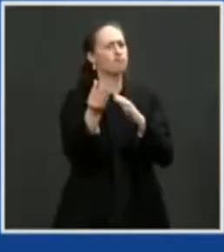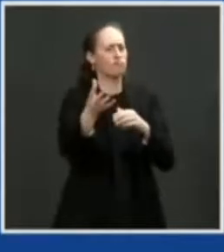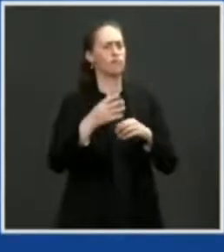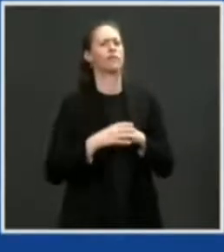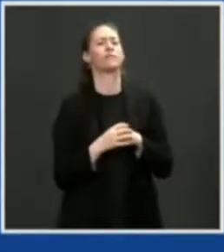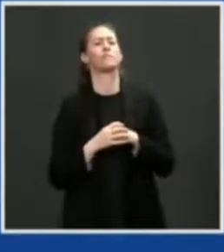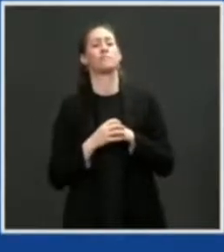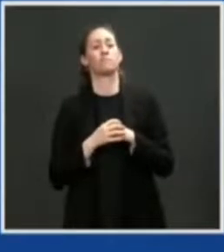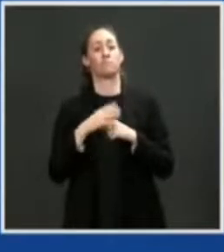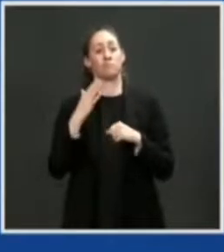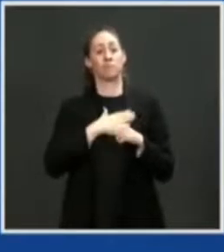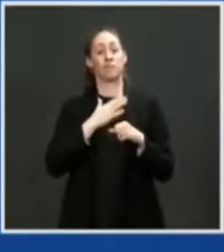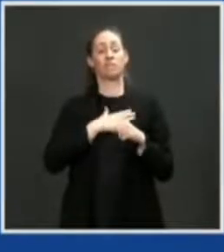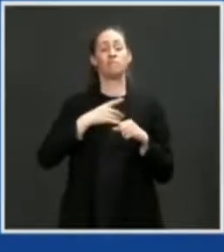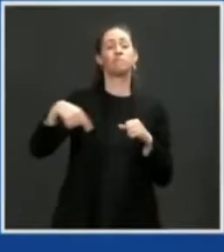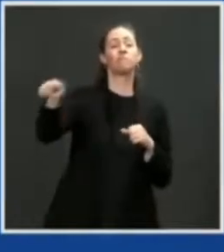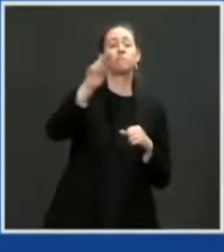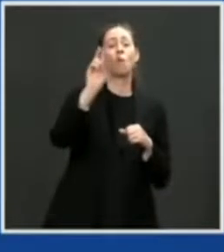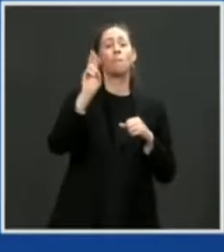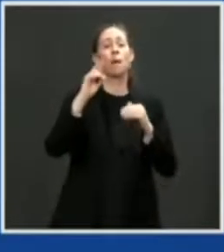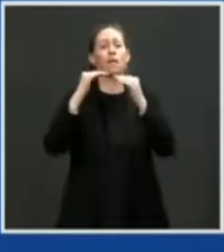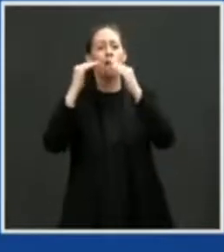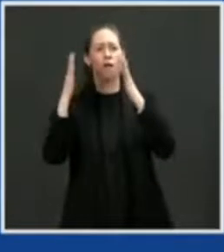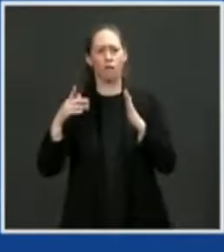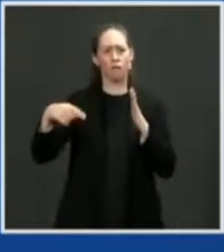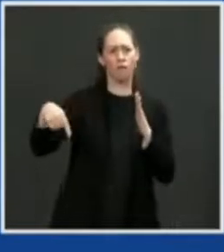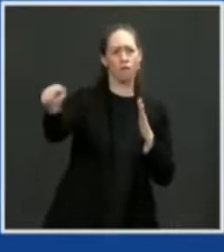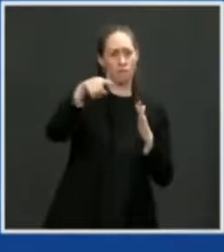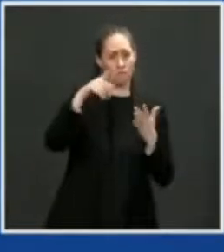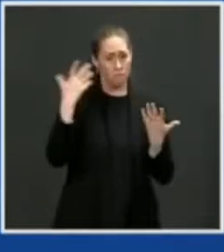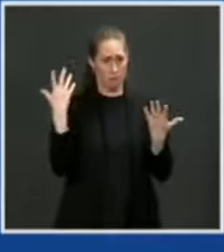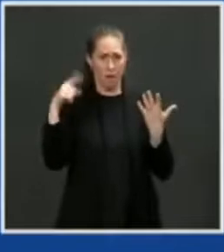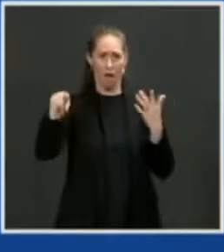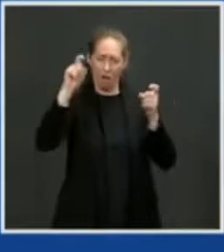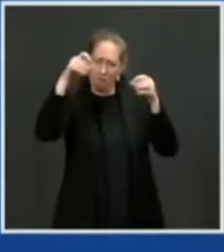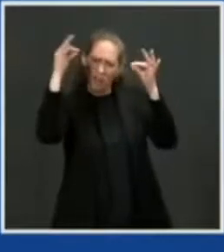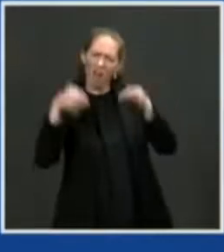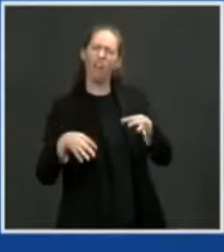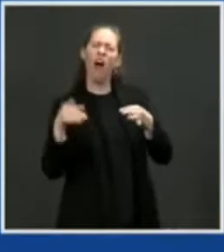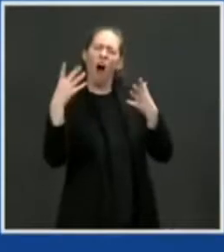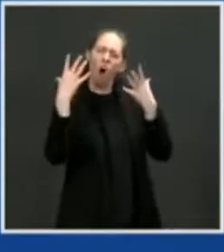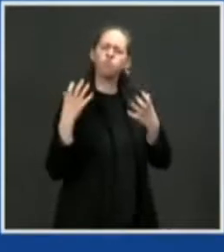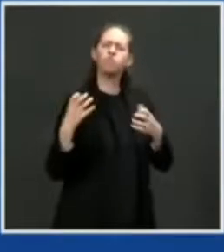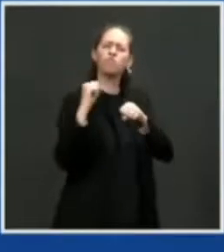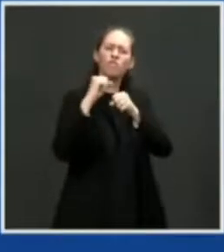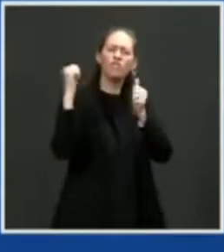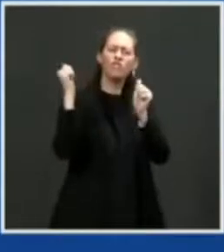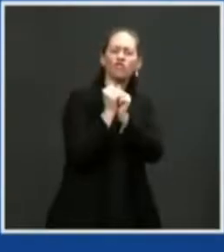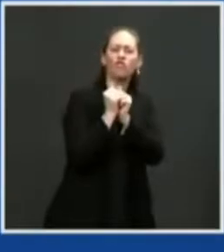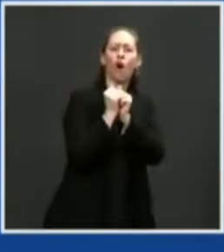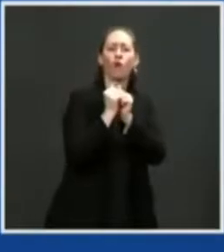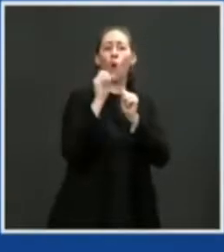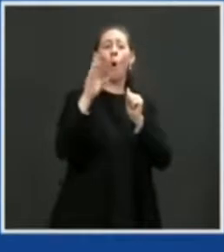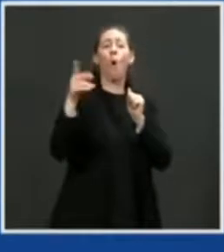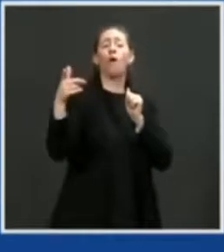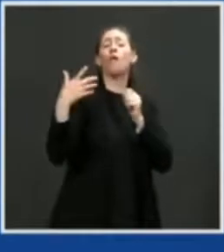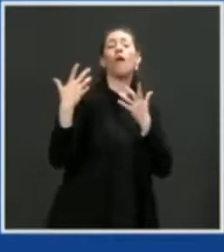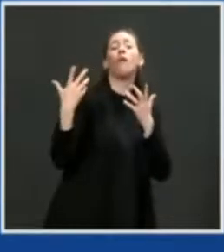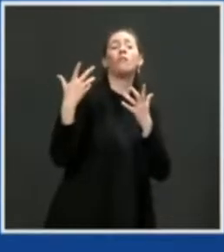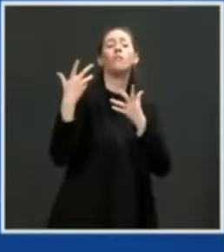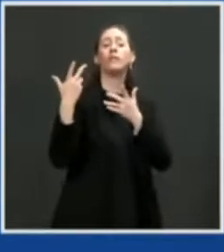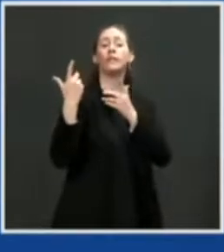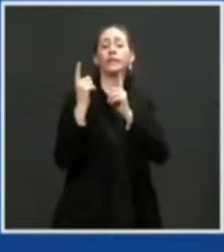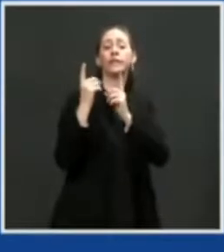not we want to work together, or they'll decide that the way in which they want to proceed is to